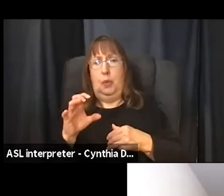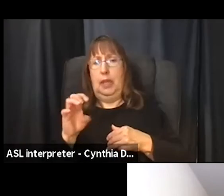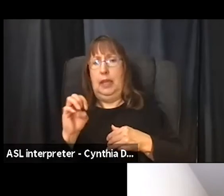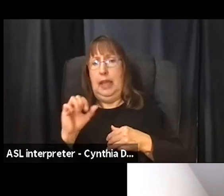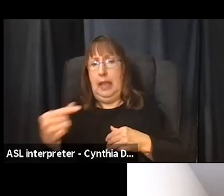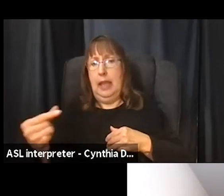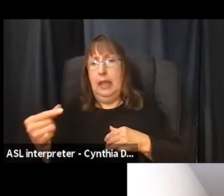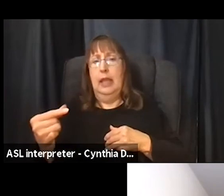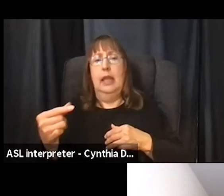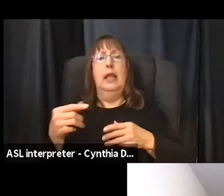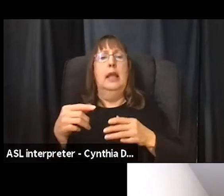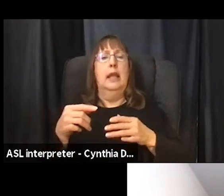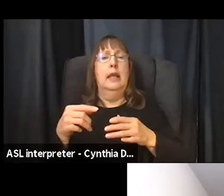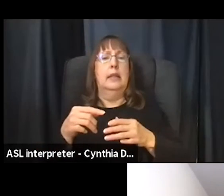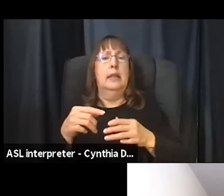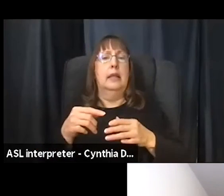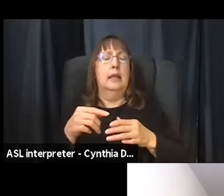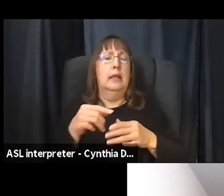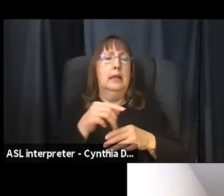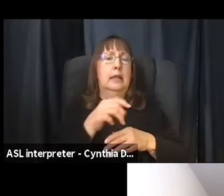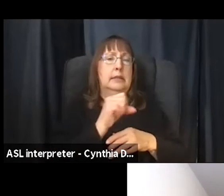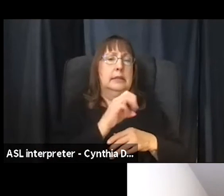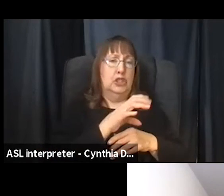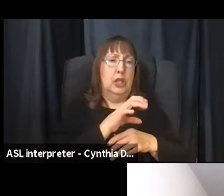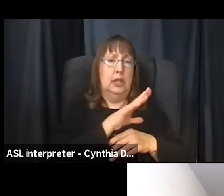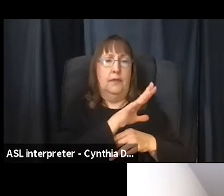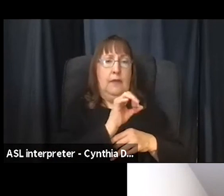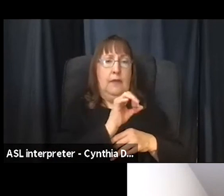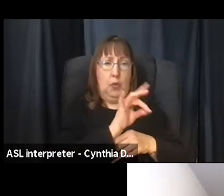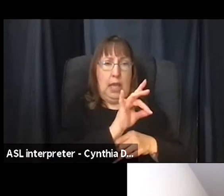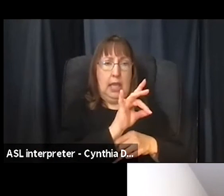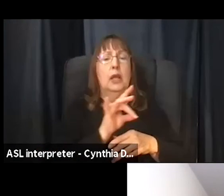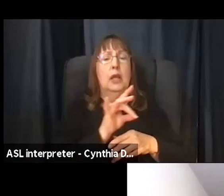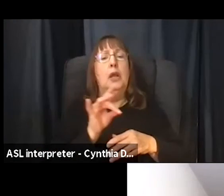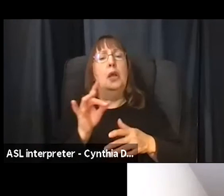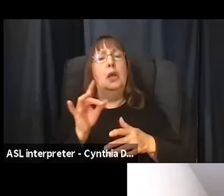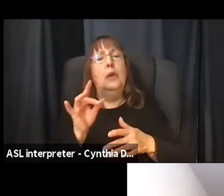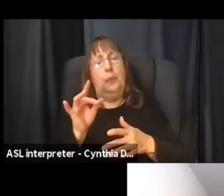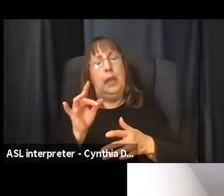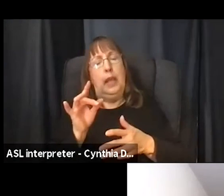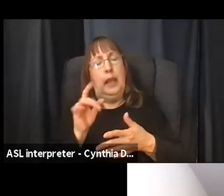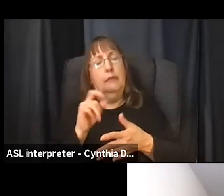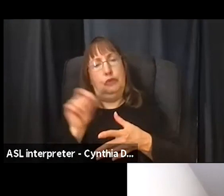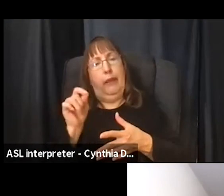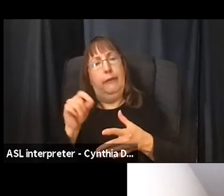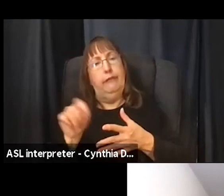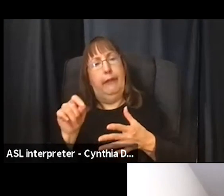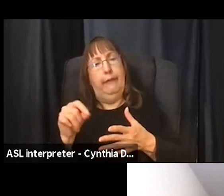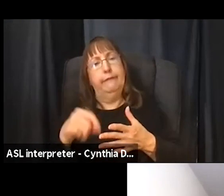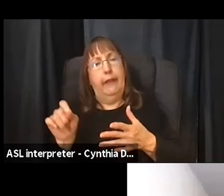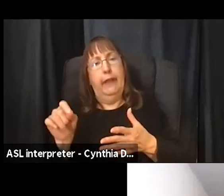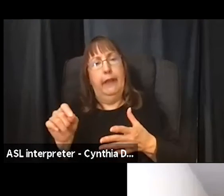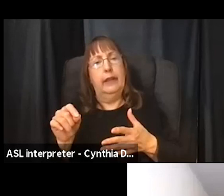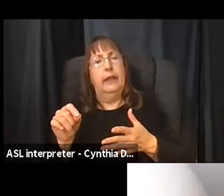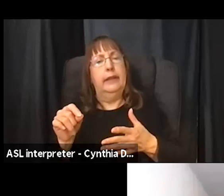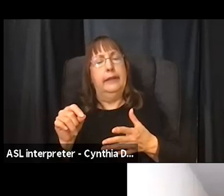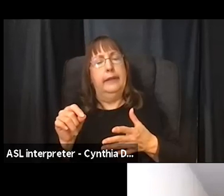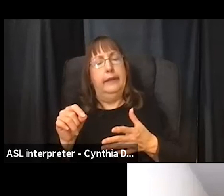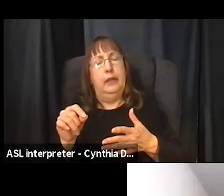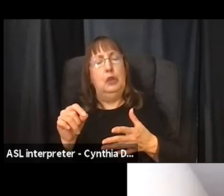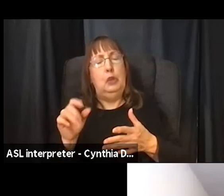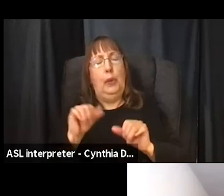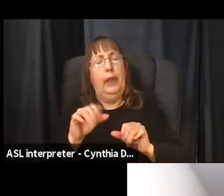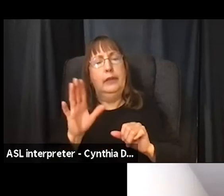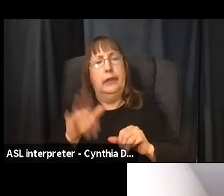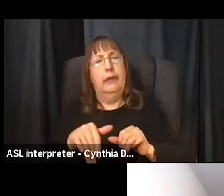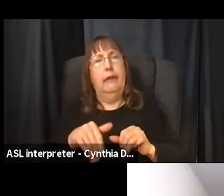the Section 508, we have boxes to check. You can check those boxes and say you're doing the